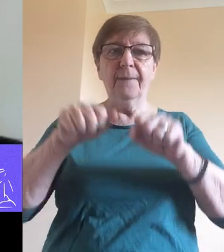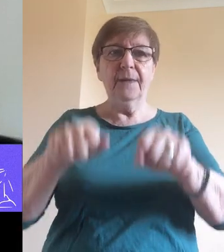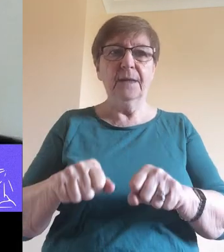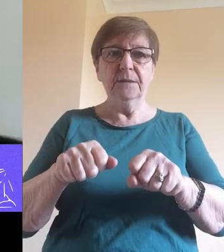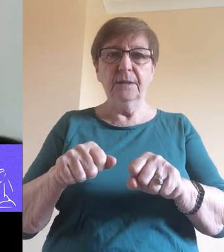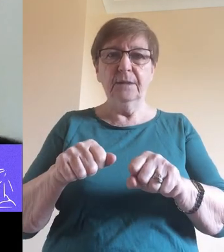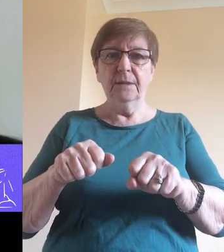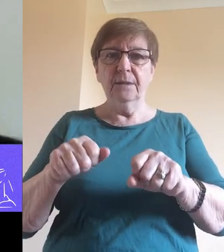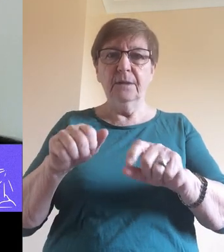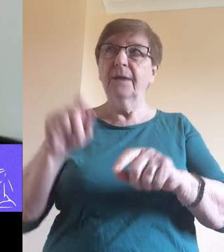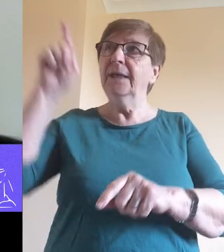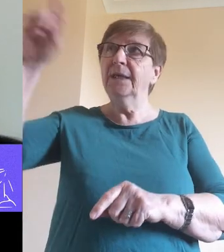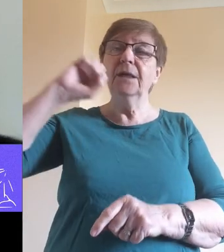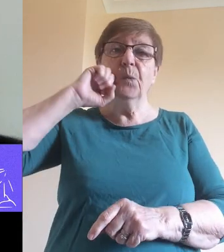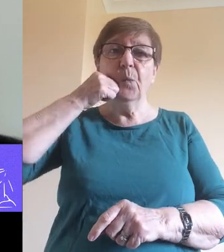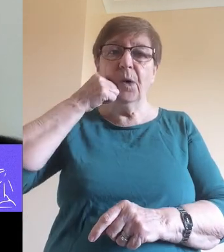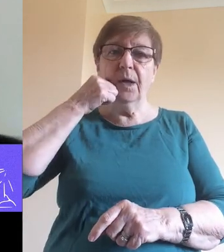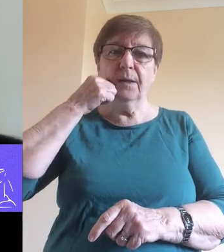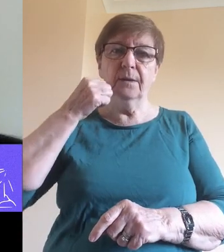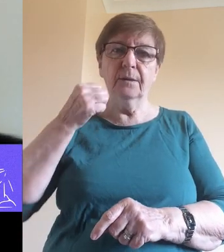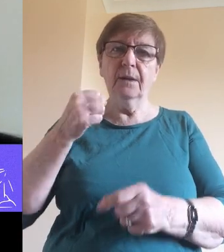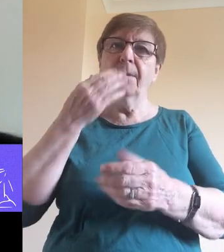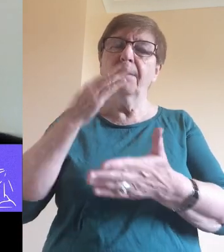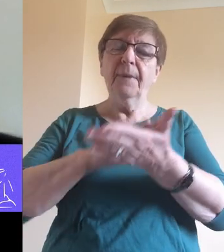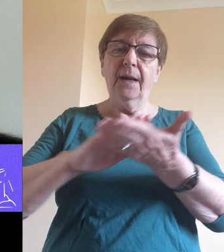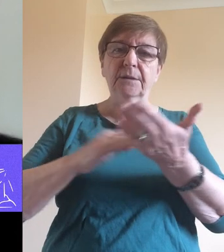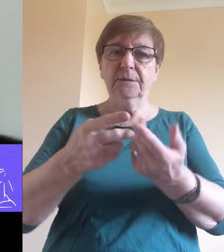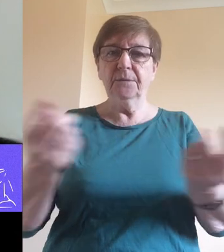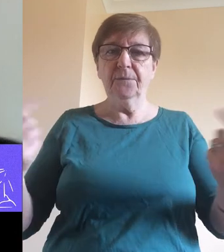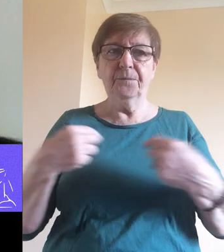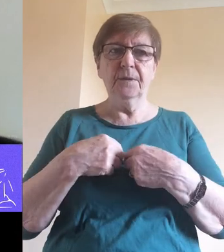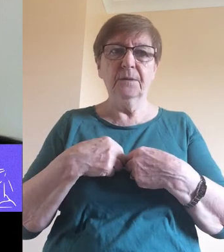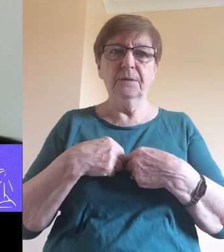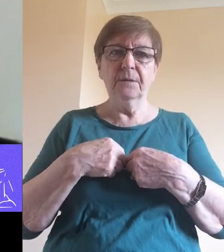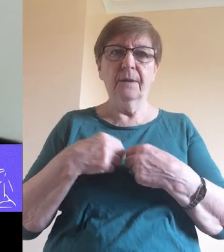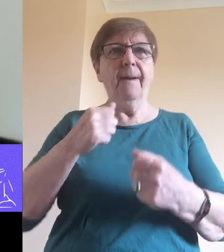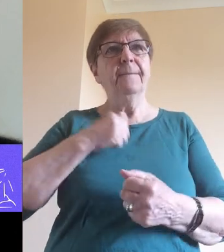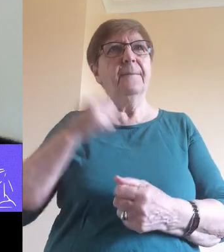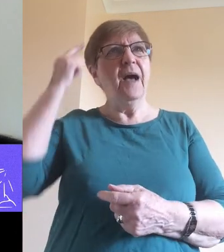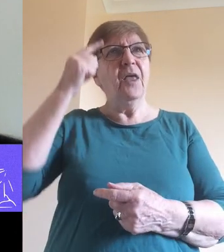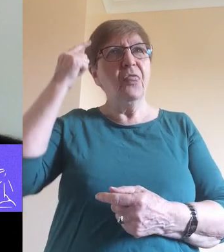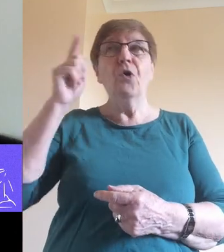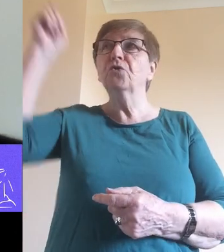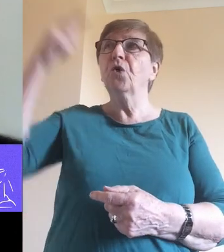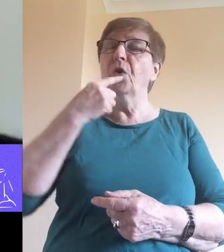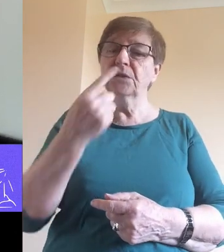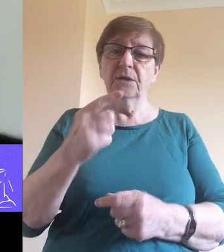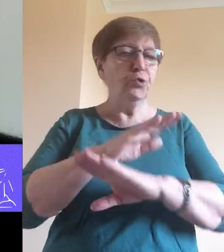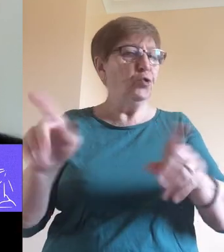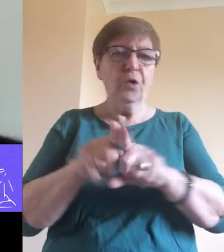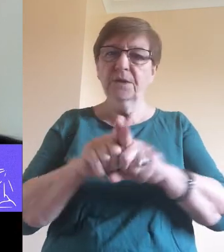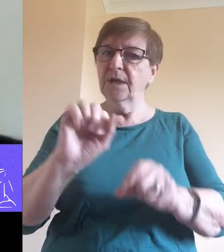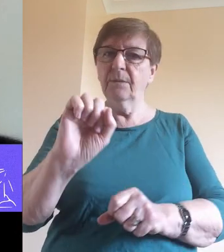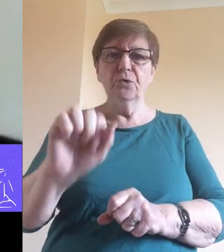God, for he will be freely pardoned. For my thoughts are not your thoughts, neither are